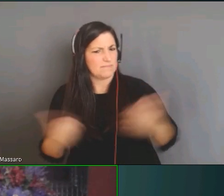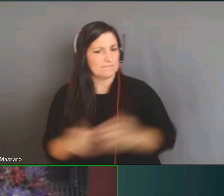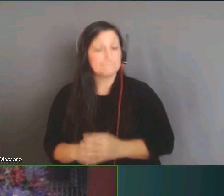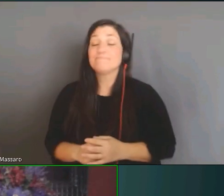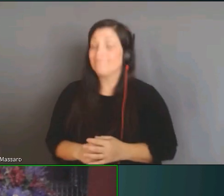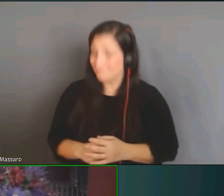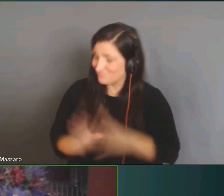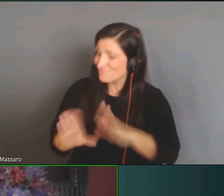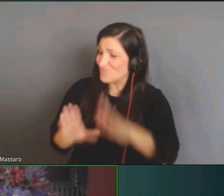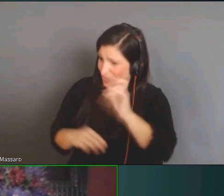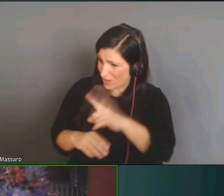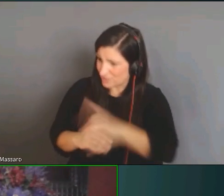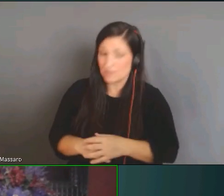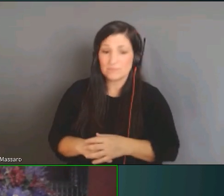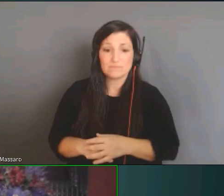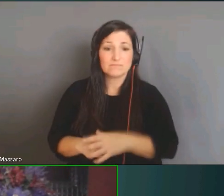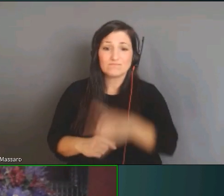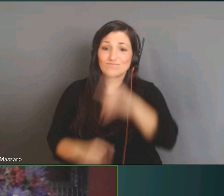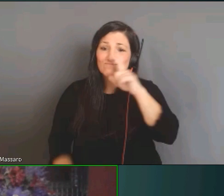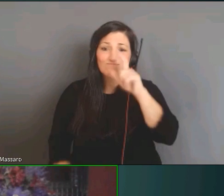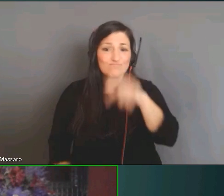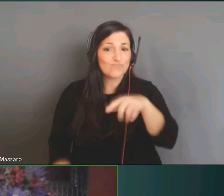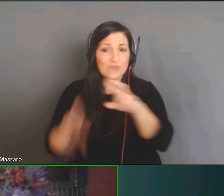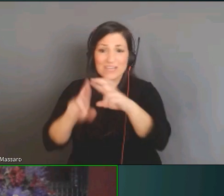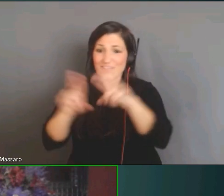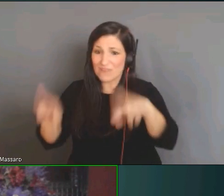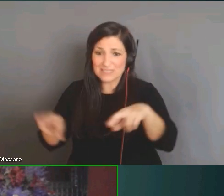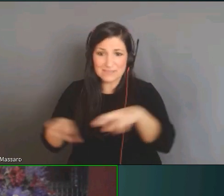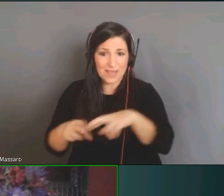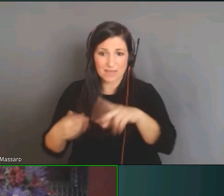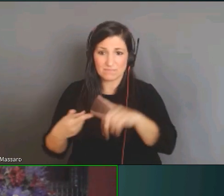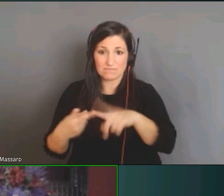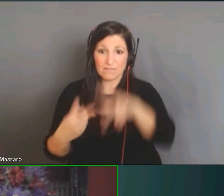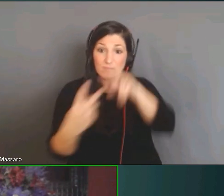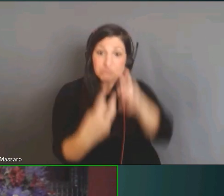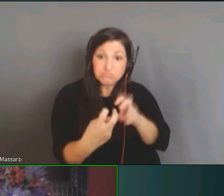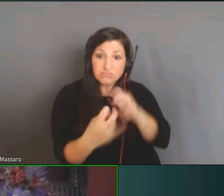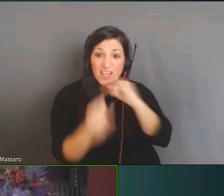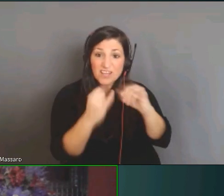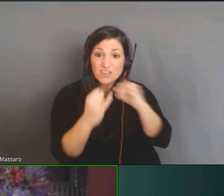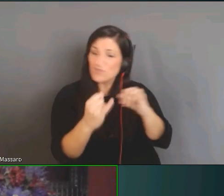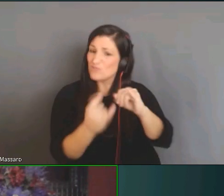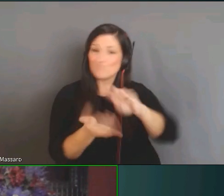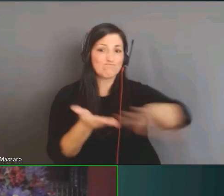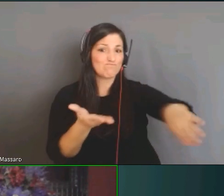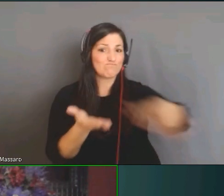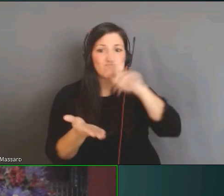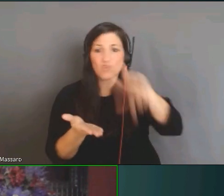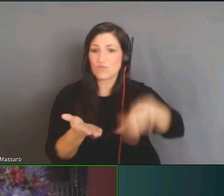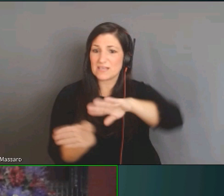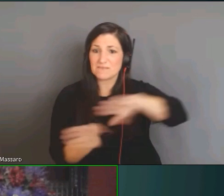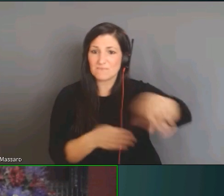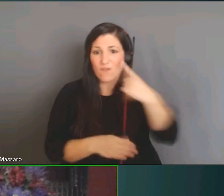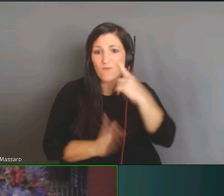one, you do not need a resume and there is no interview associated with our hourly warehouse roles. So that is awesome. We